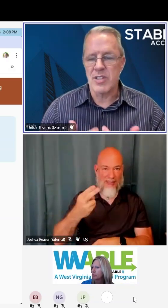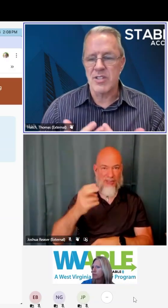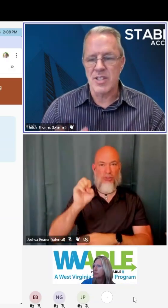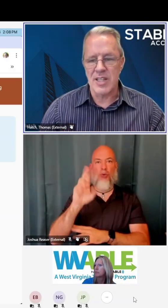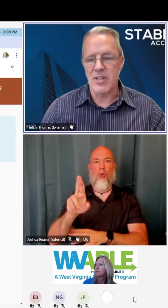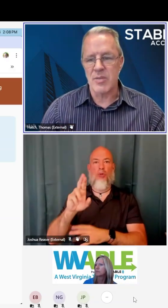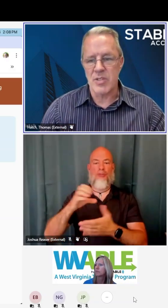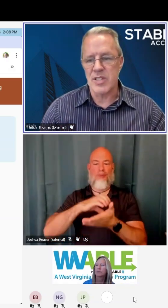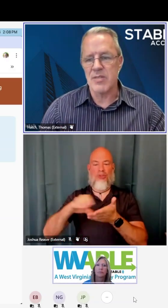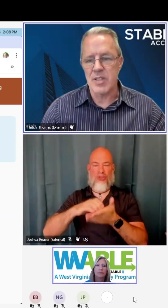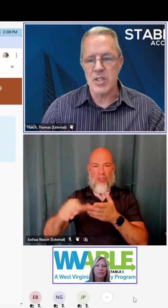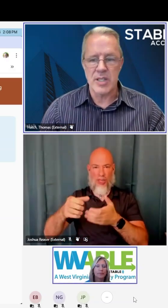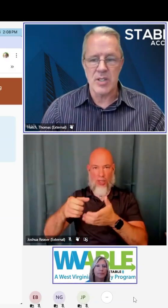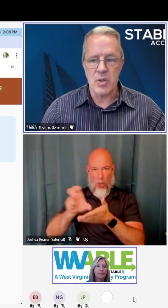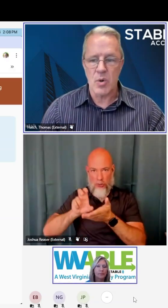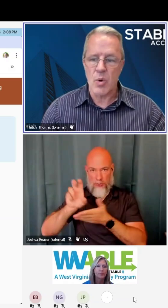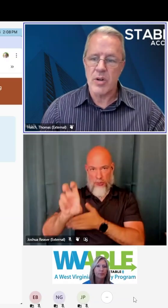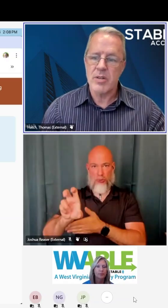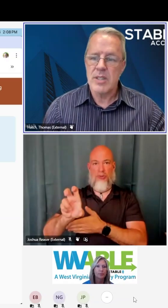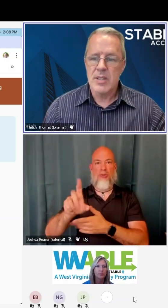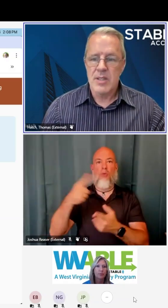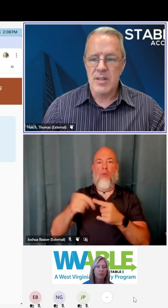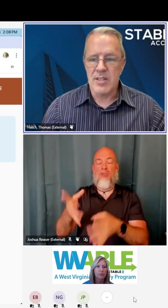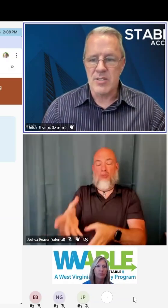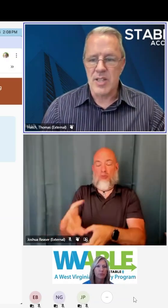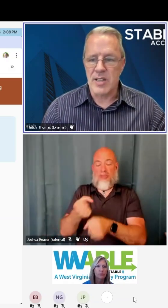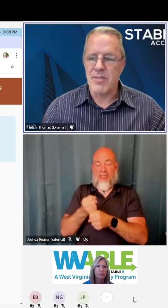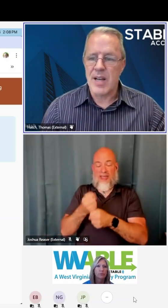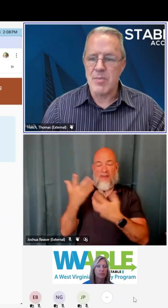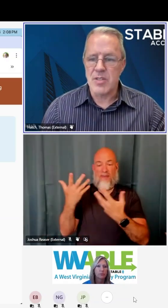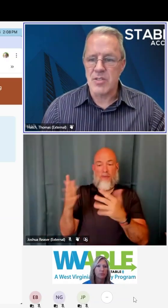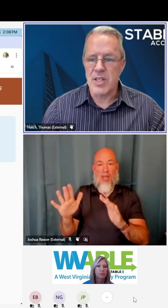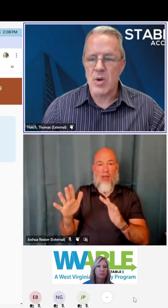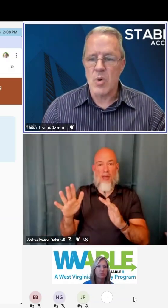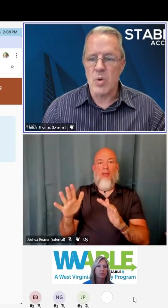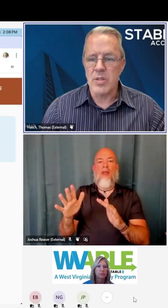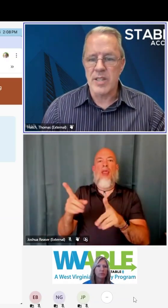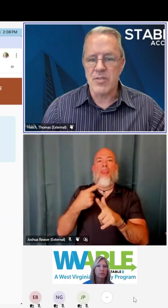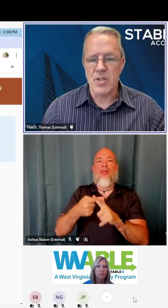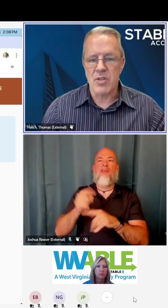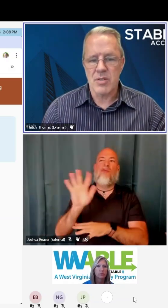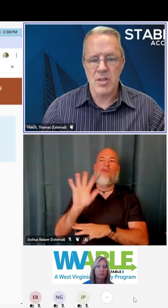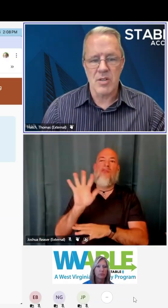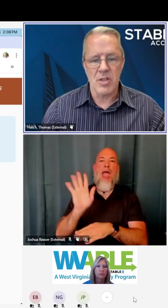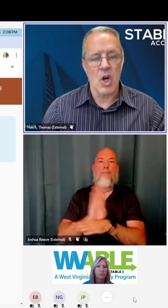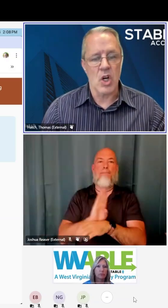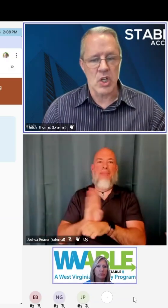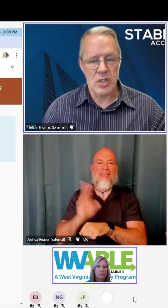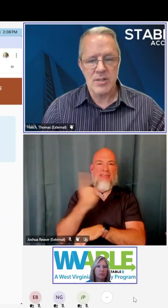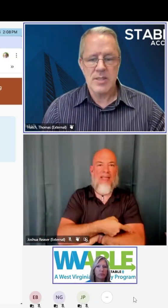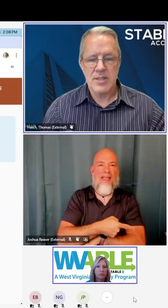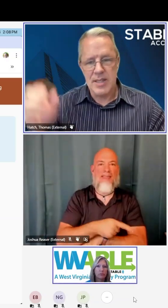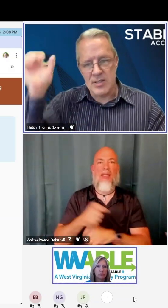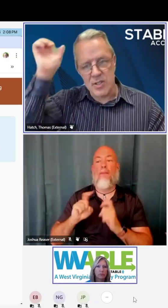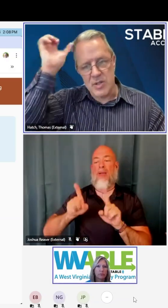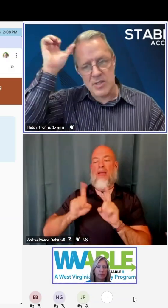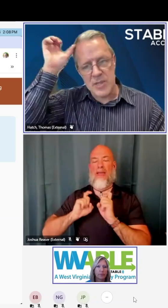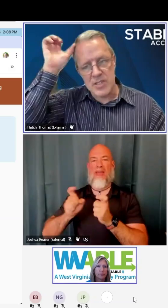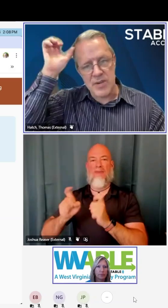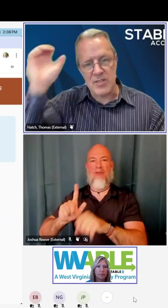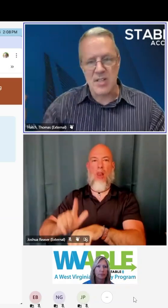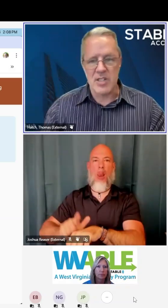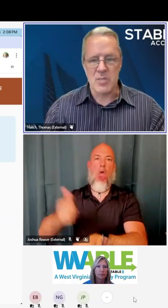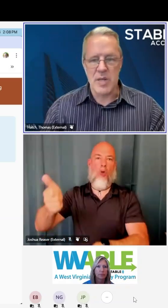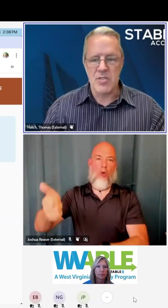As soon as it's cleared and received in good order, then it's like a 5 business day hold. The gifts are longer. And so